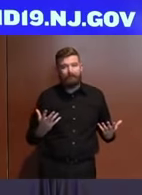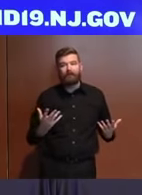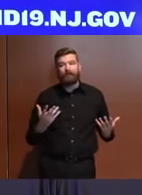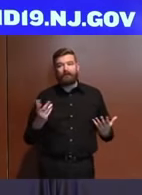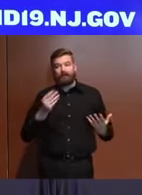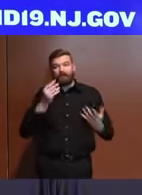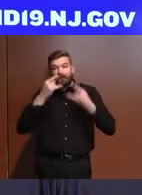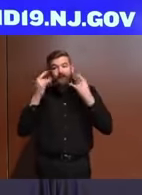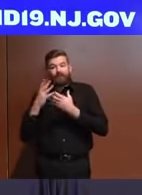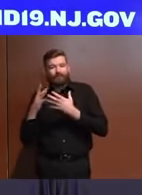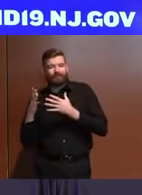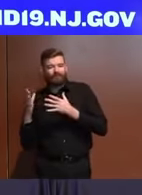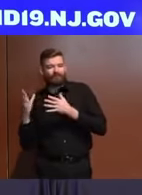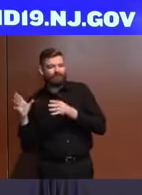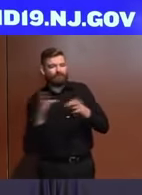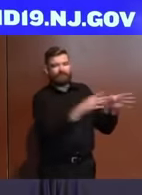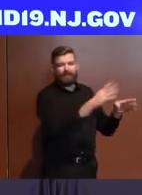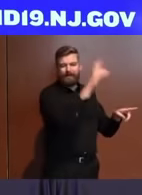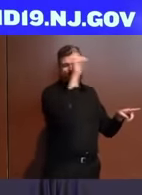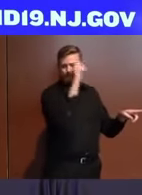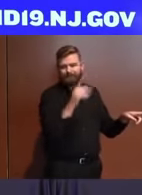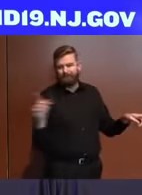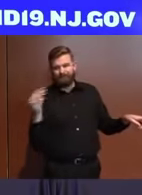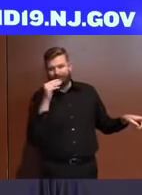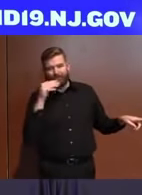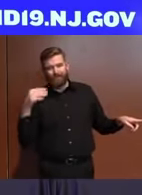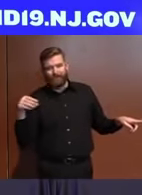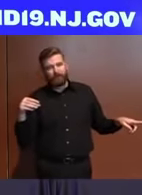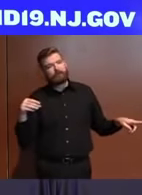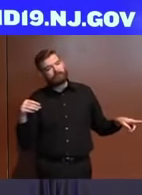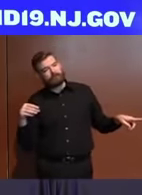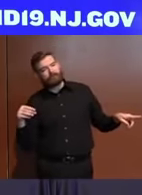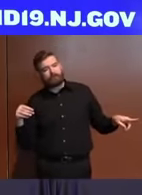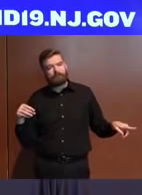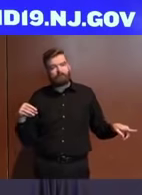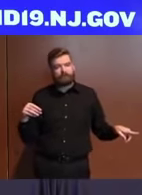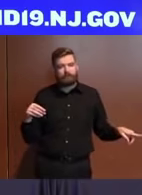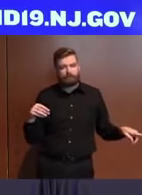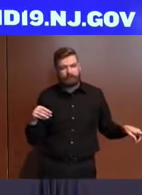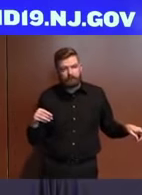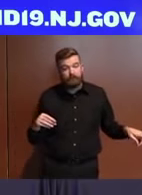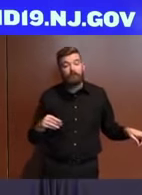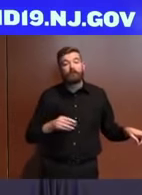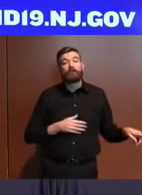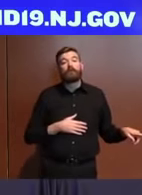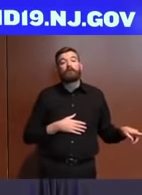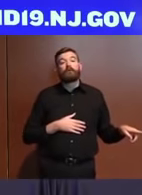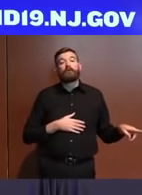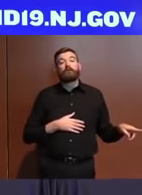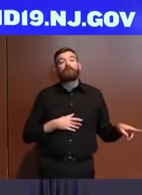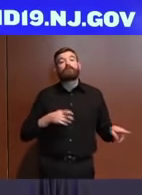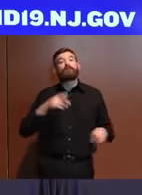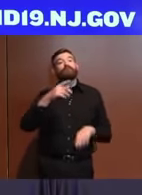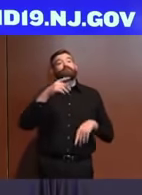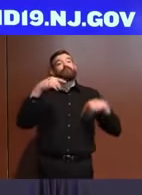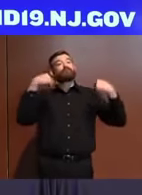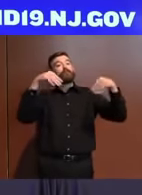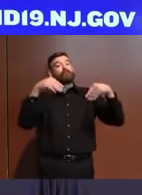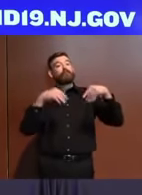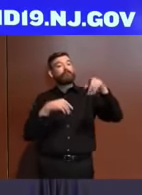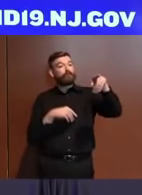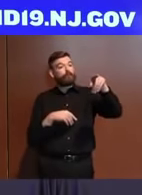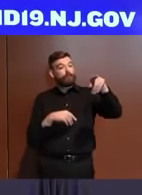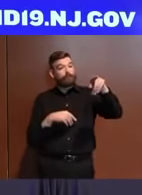her colleagues walks through best practices, including density, keeping densities at these